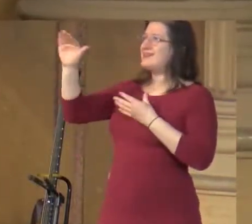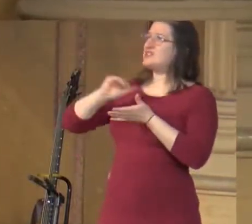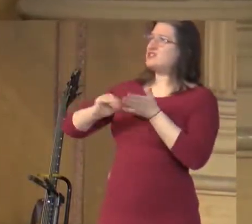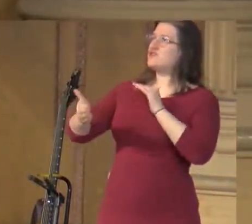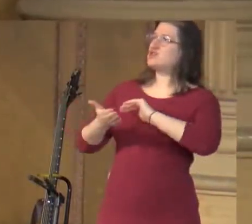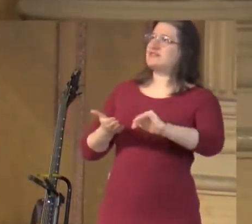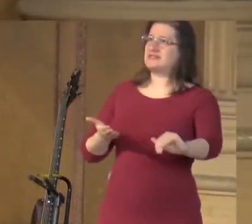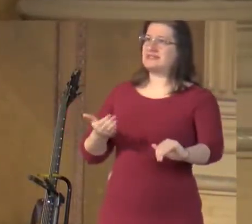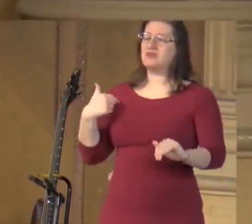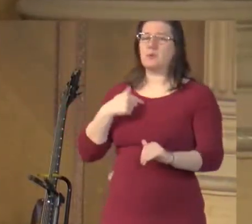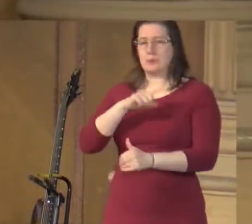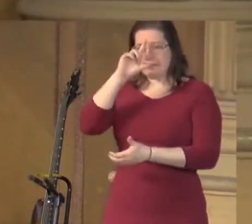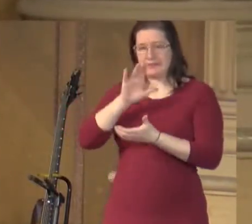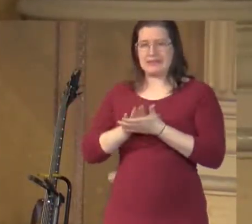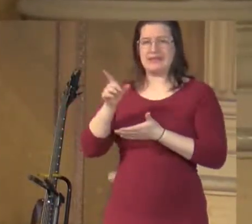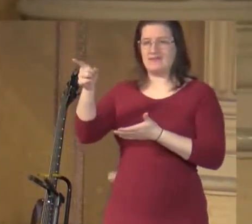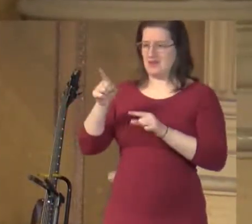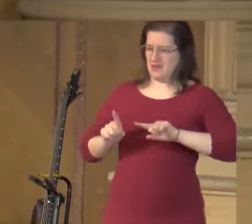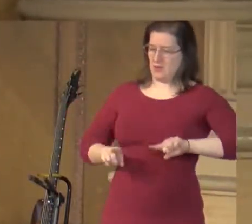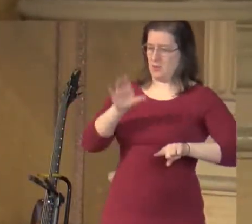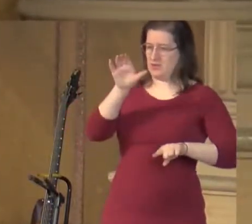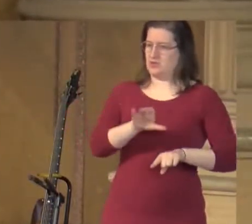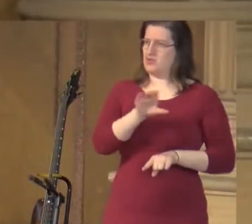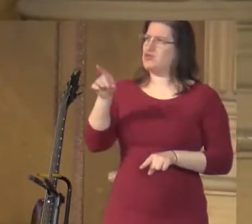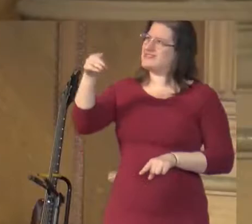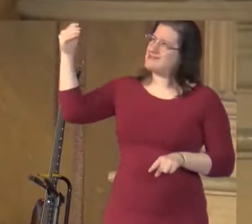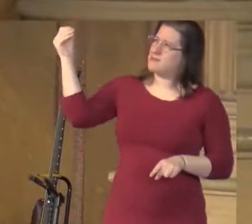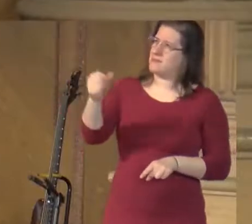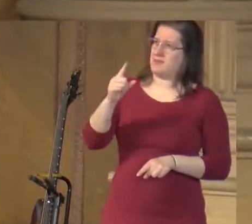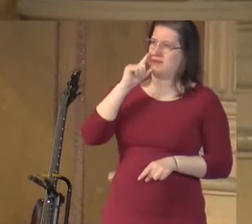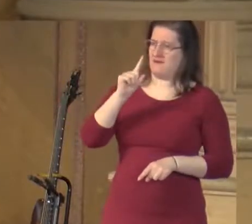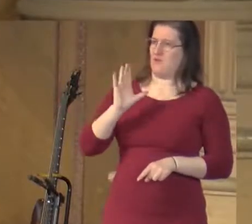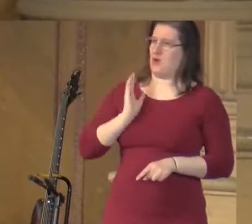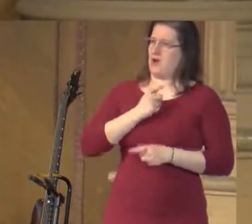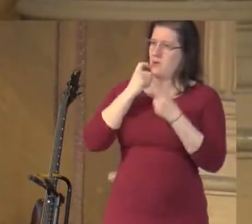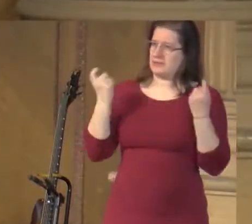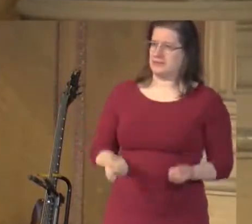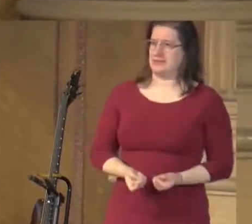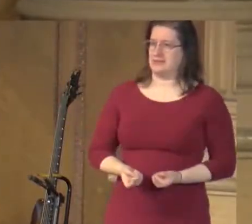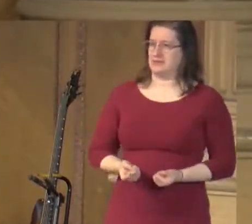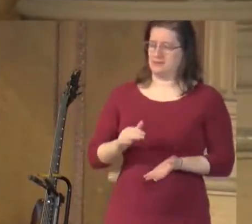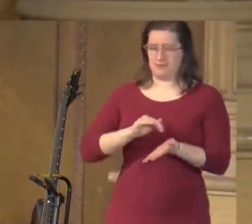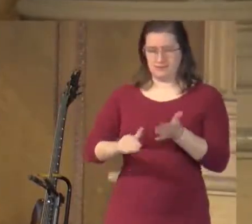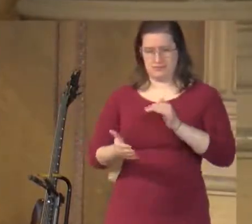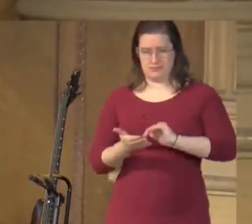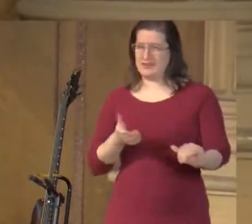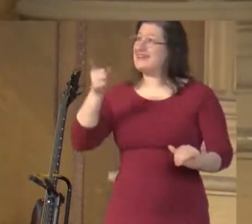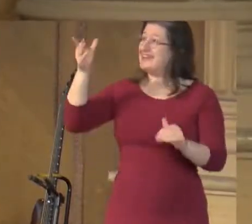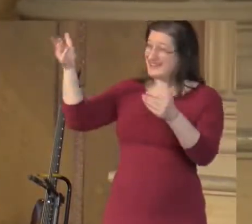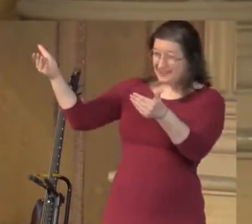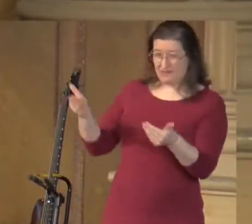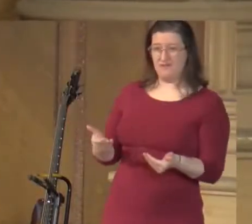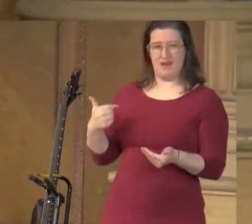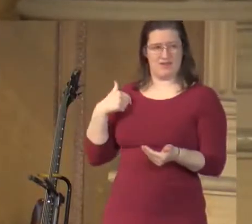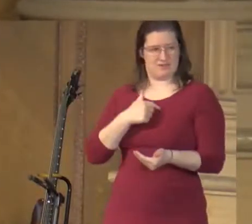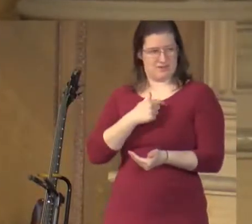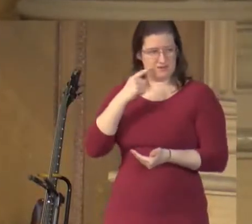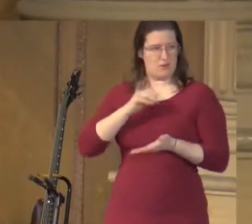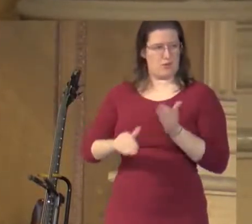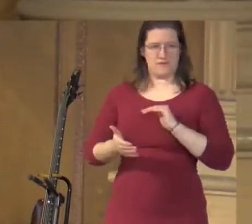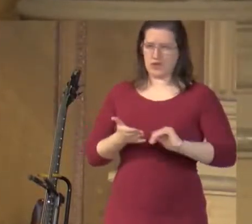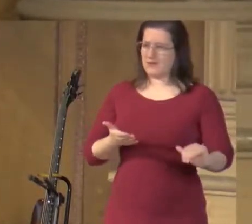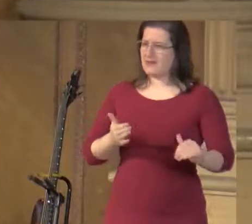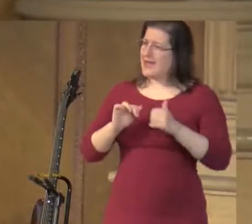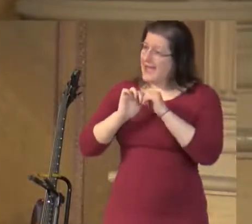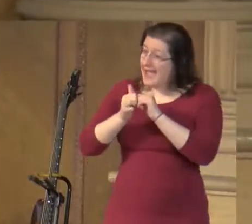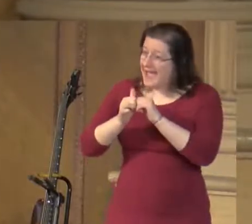that he paid the price for our sins when he went to the cross he invites us to be forgiven to be saved and the way that we are is